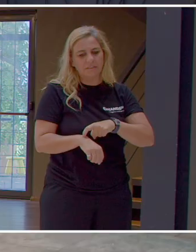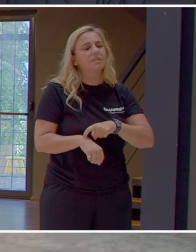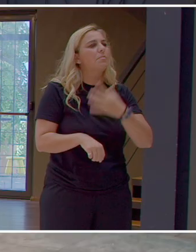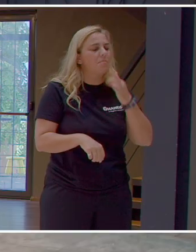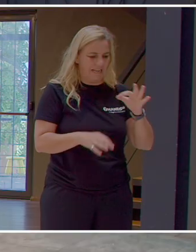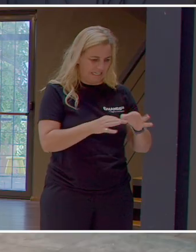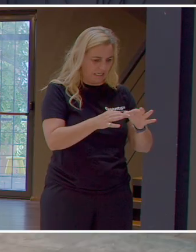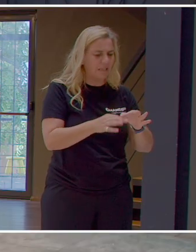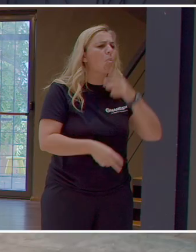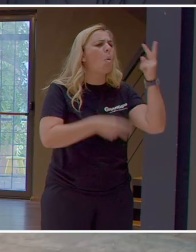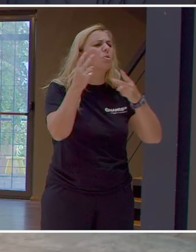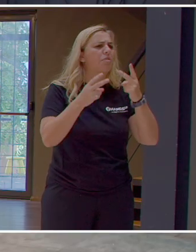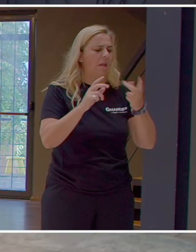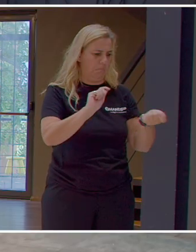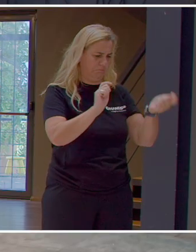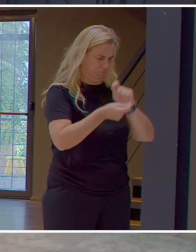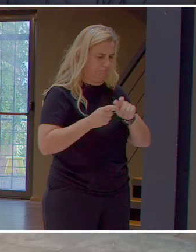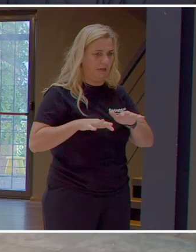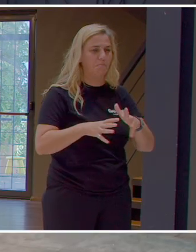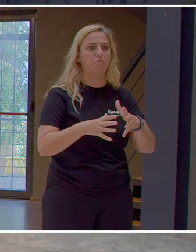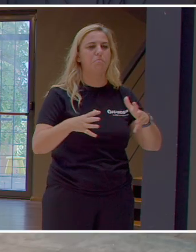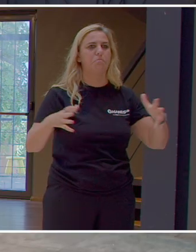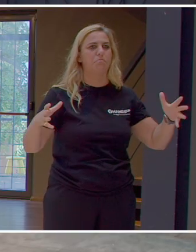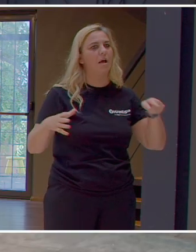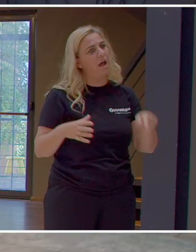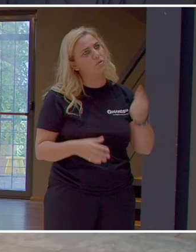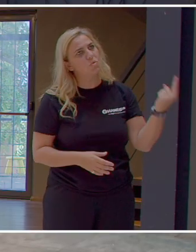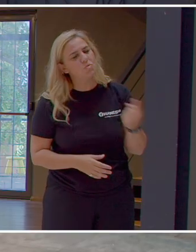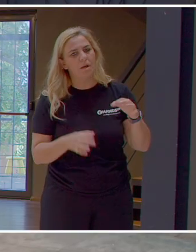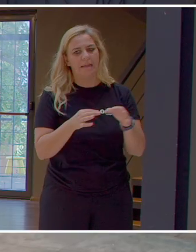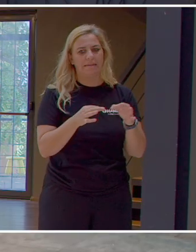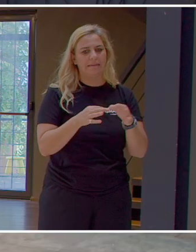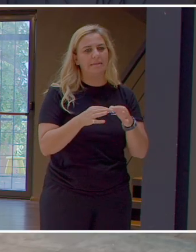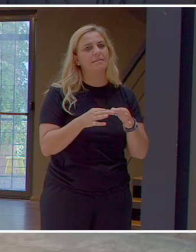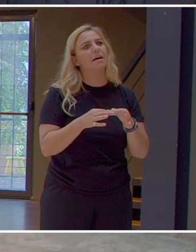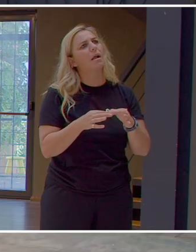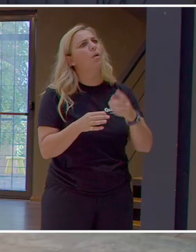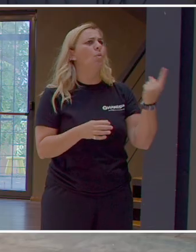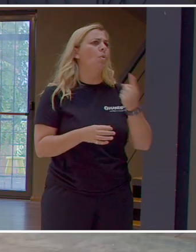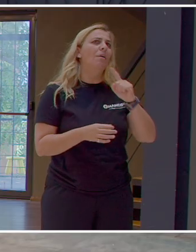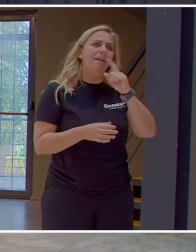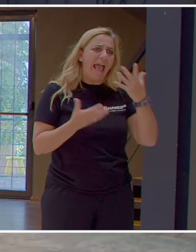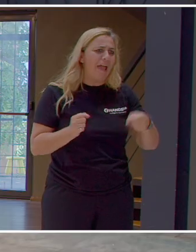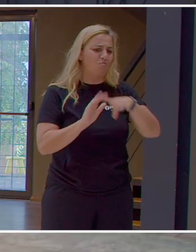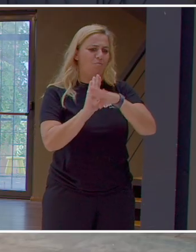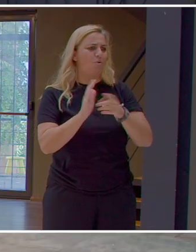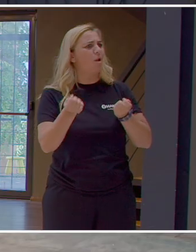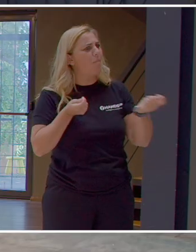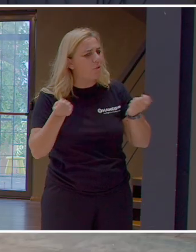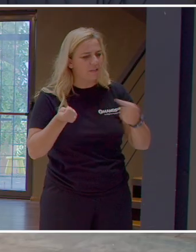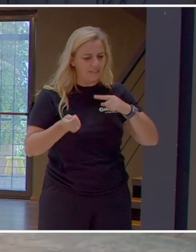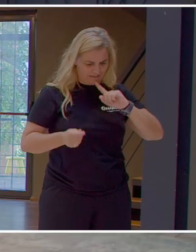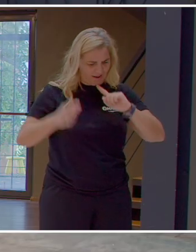So it's just like autonomous cell growth. Normally cells are they follow the rules. They stop growing when they should.